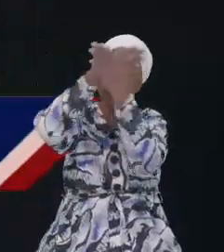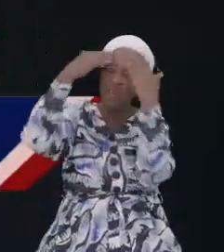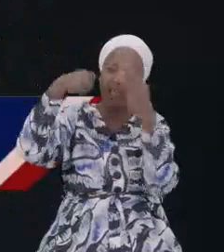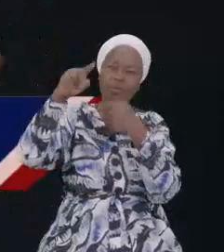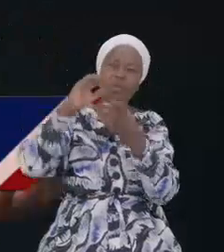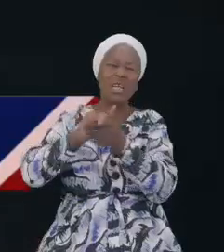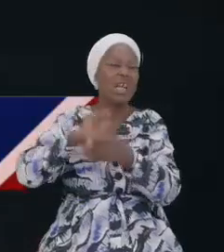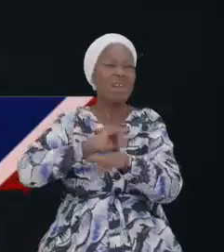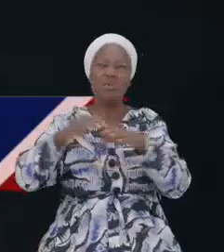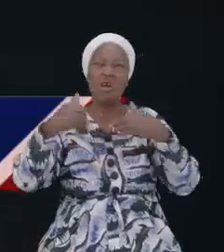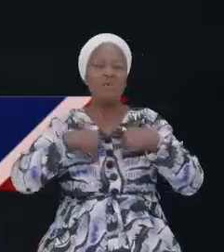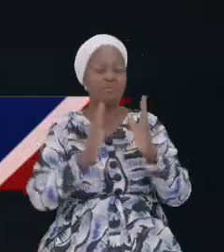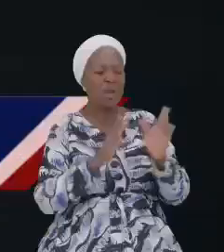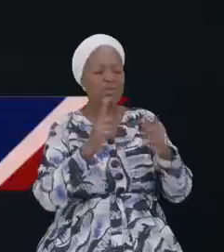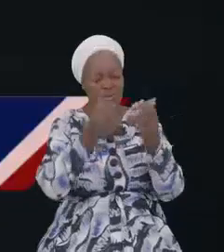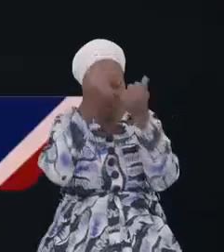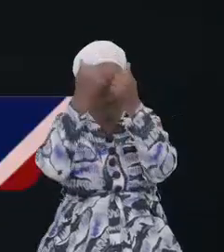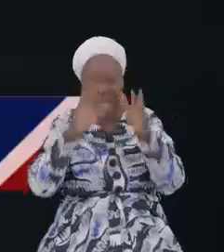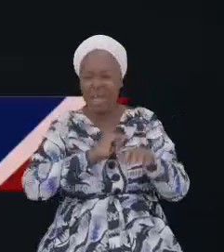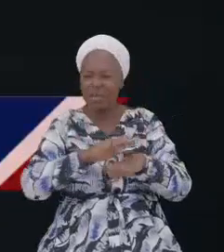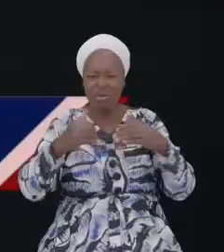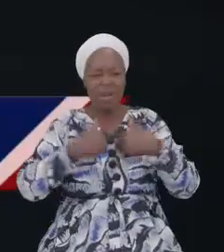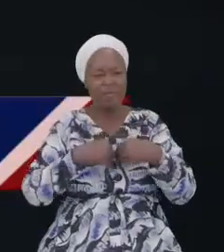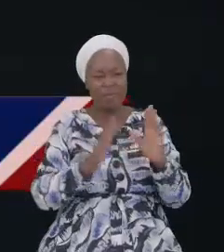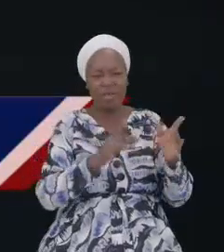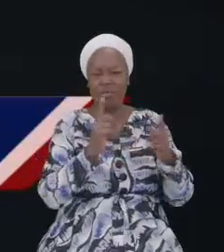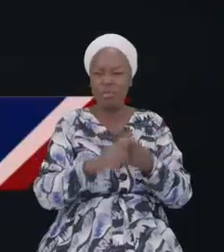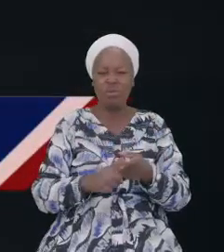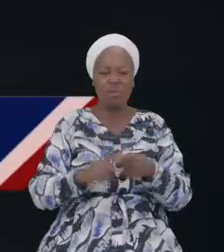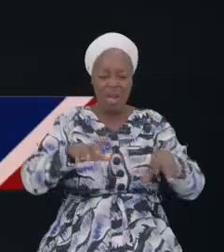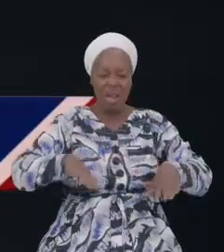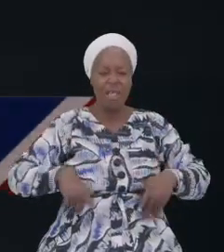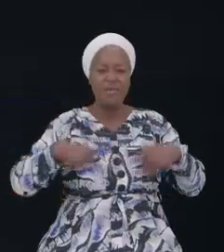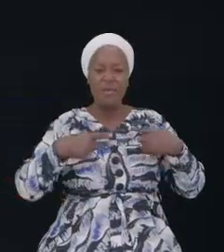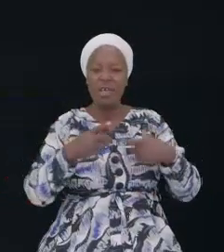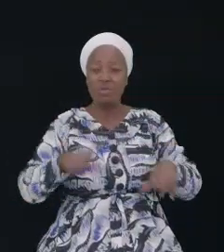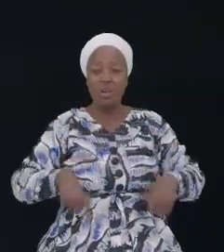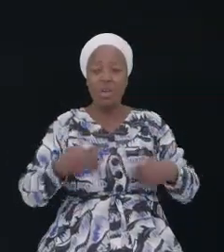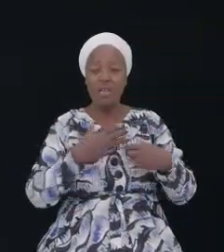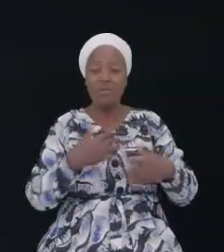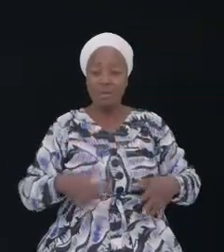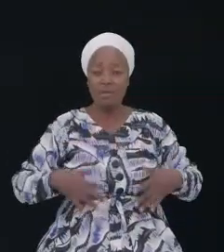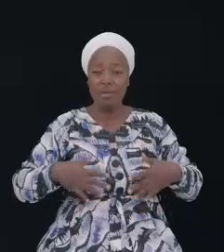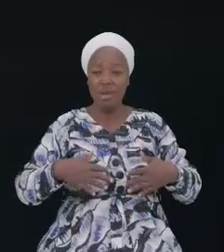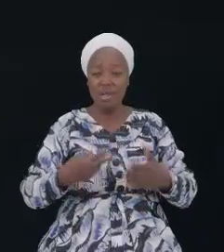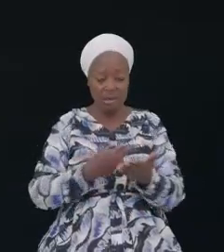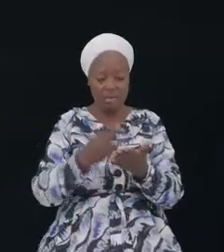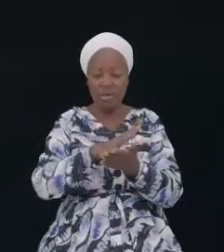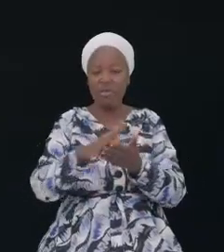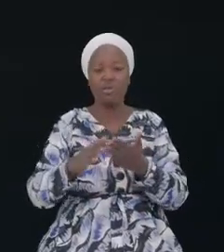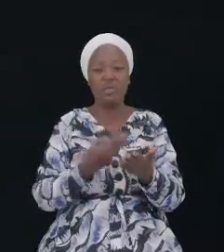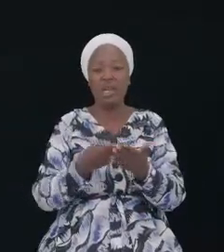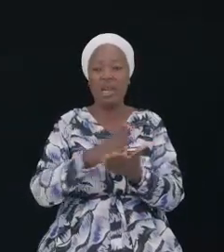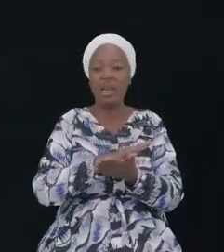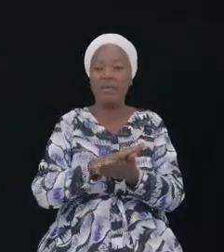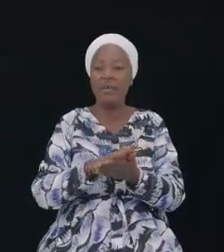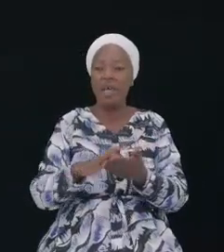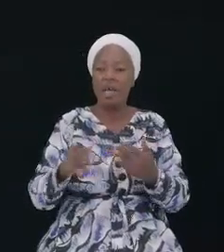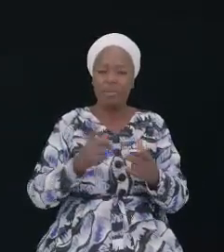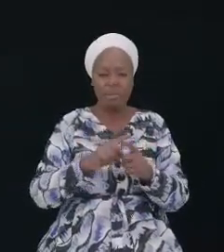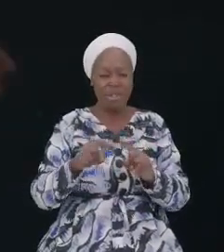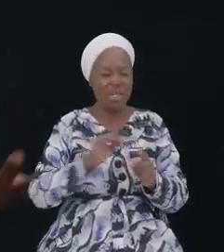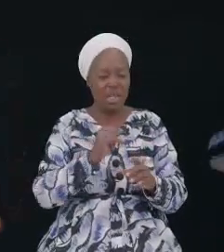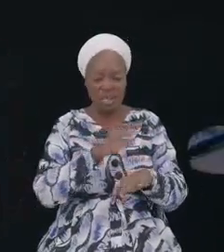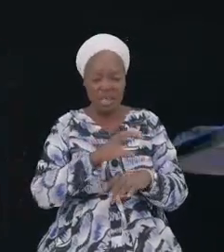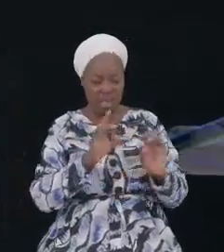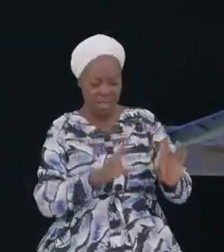have intention to obey. I don't have intention to live a righteous life. I don't like holiness, but I love healing. And